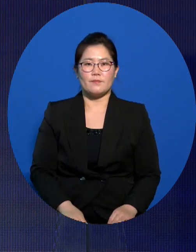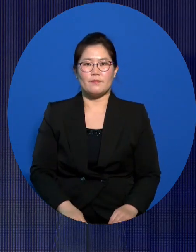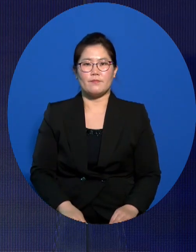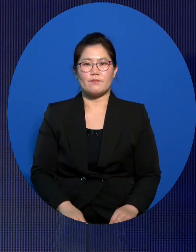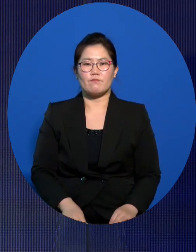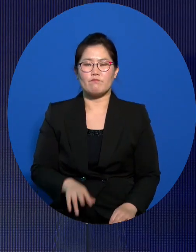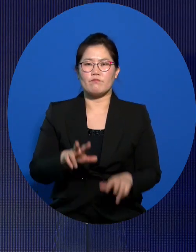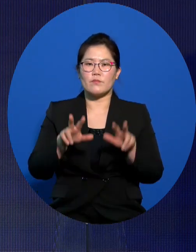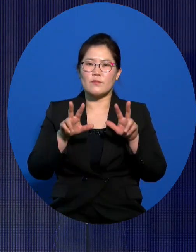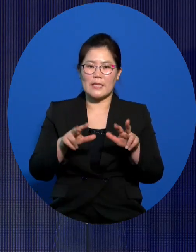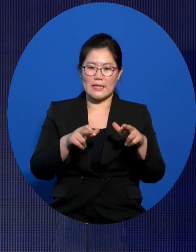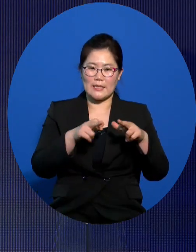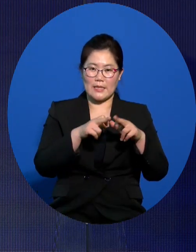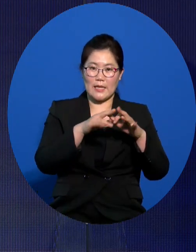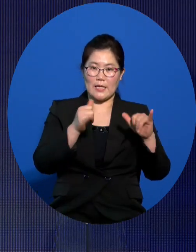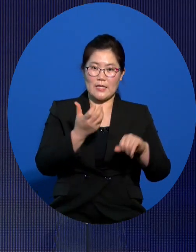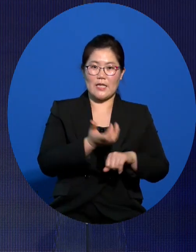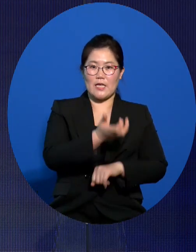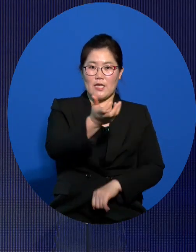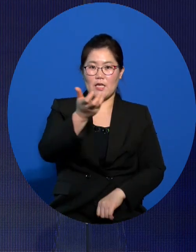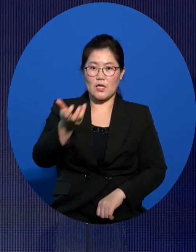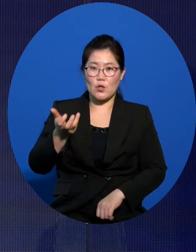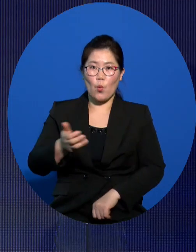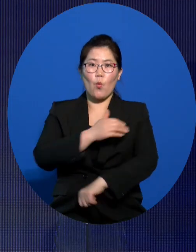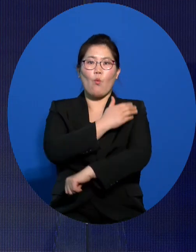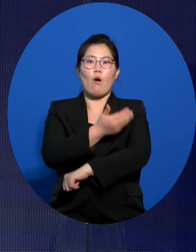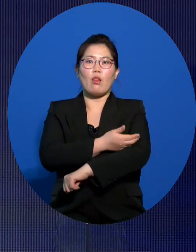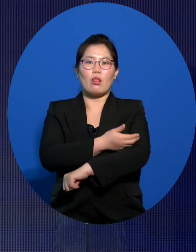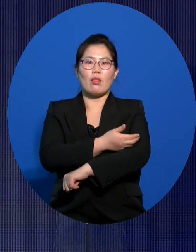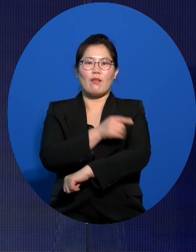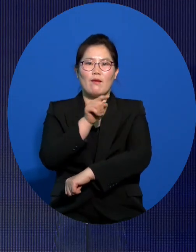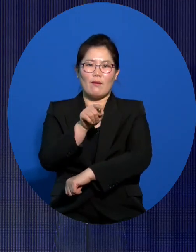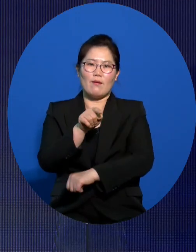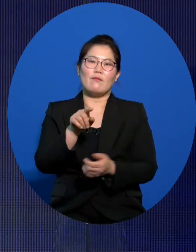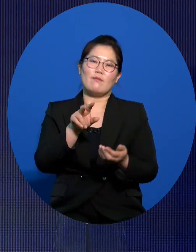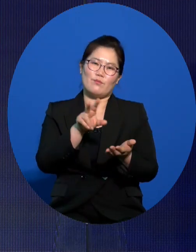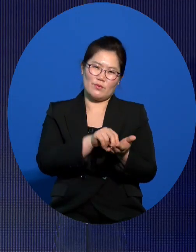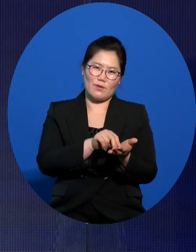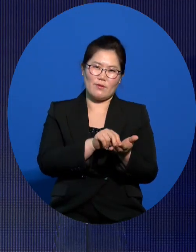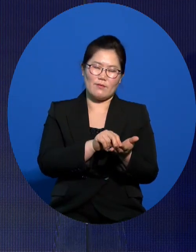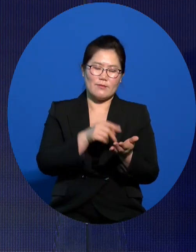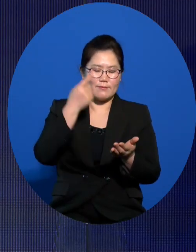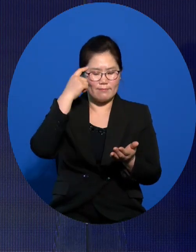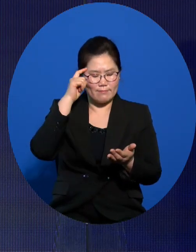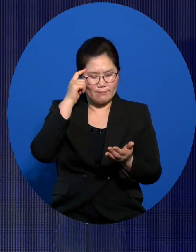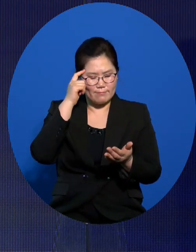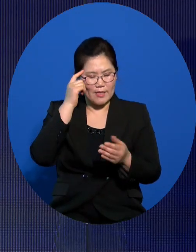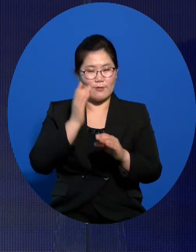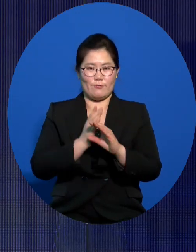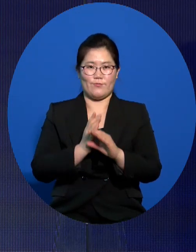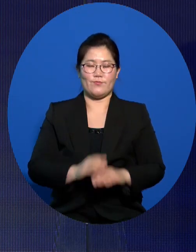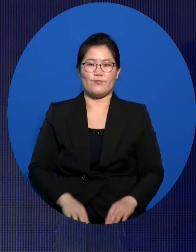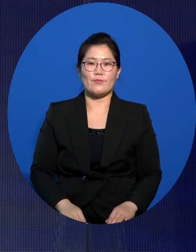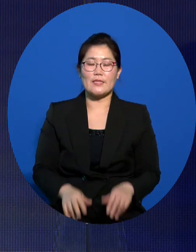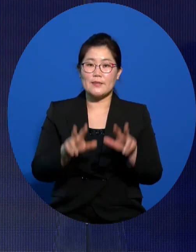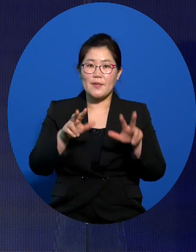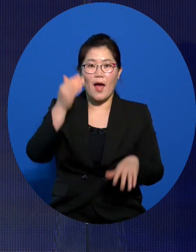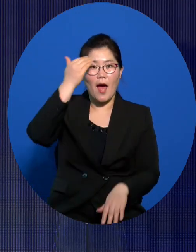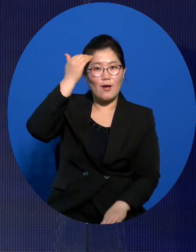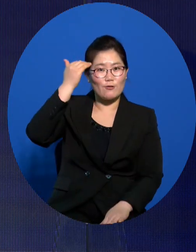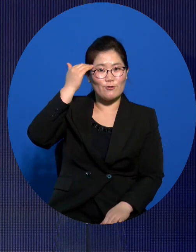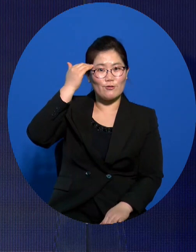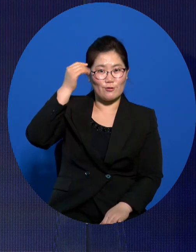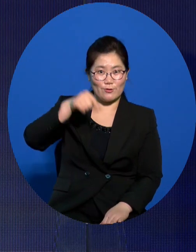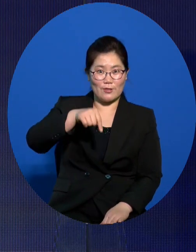in this industry, we're able to identify another challenge that the persons with disabilities are faced with. As it was mentioned by Mr. Jun,